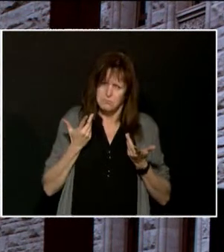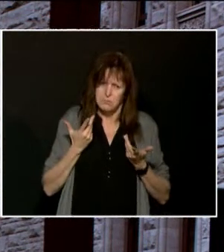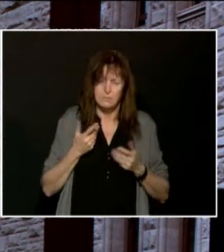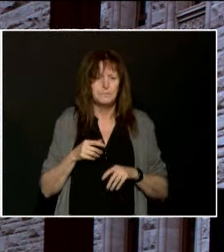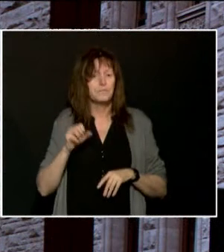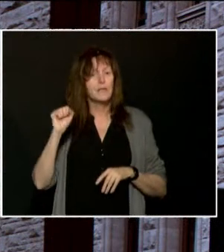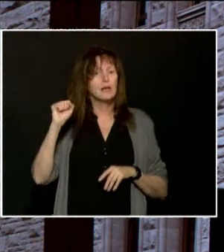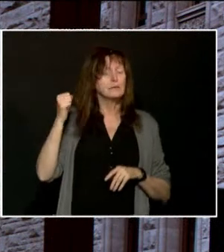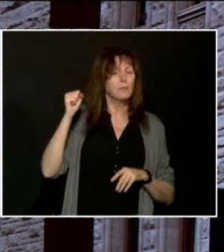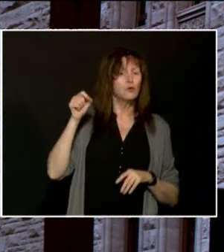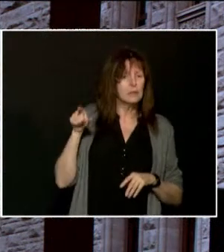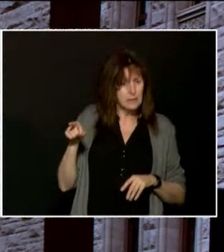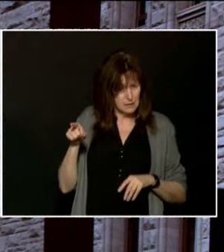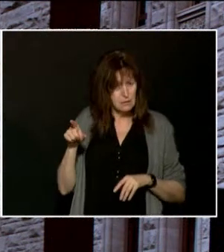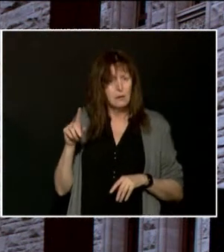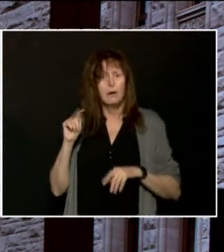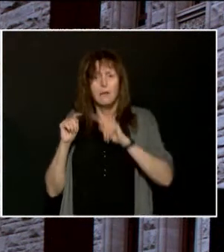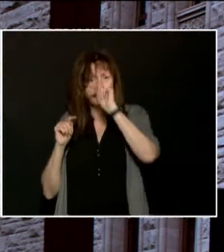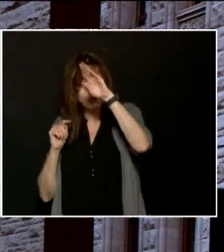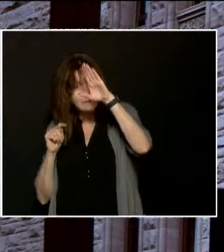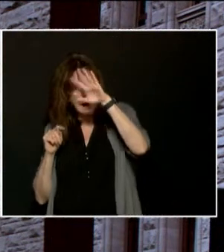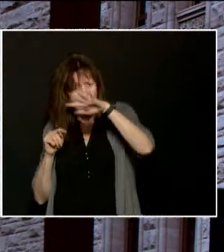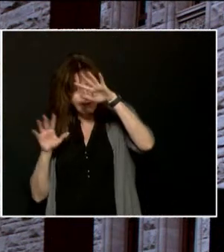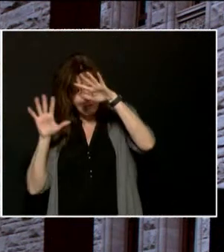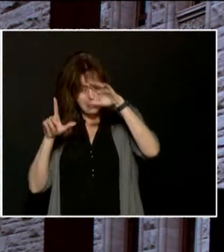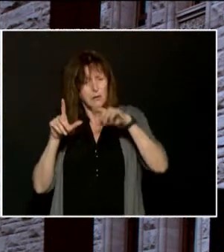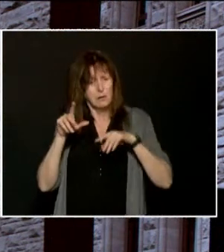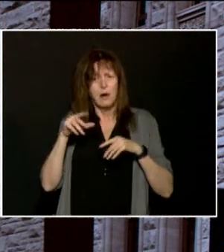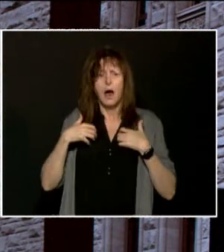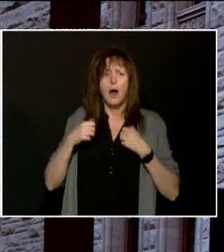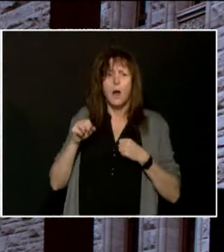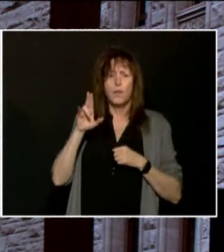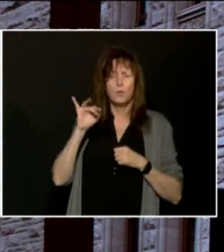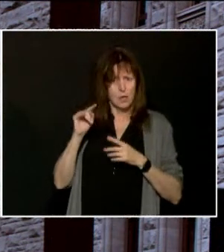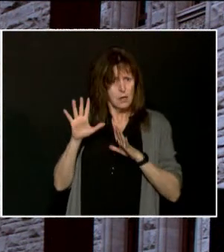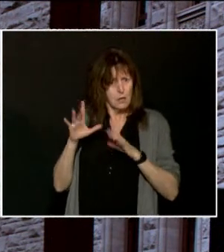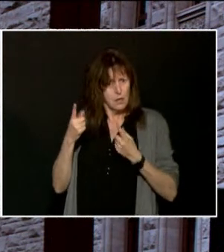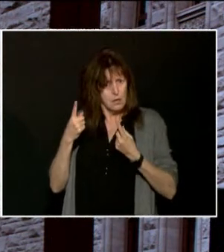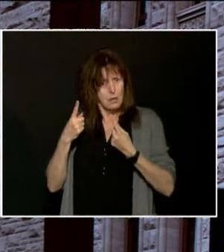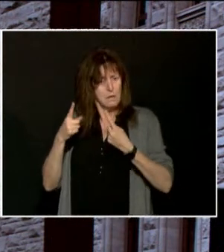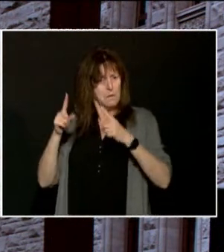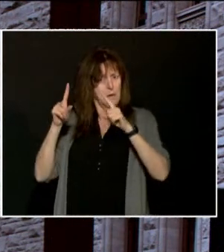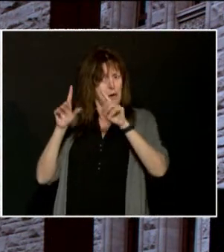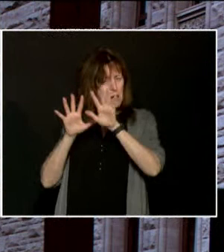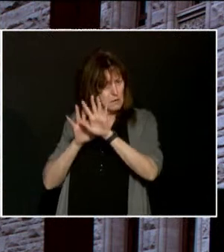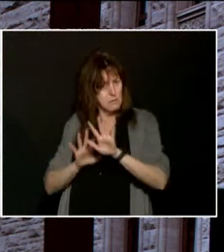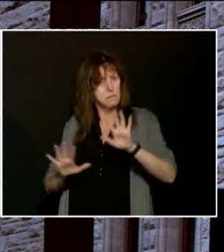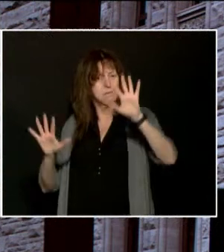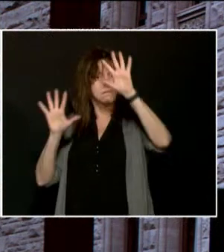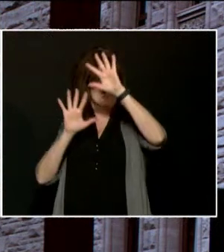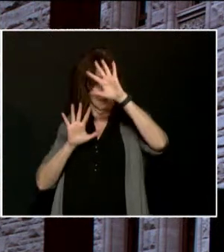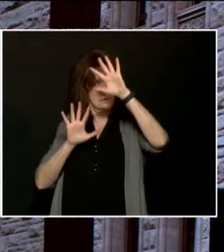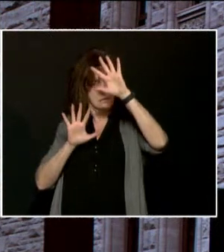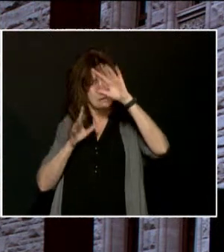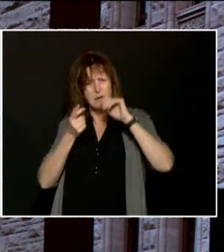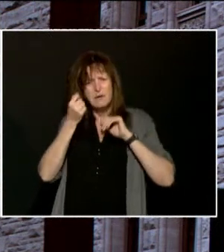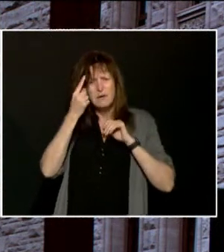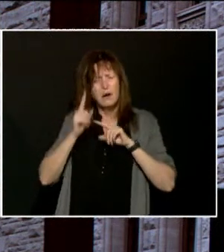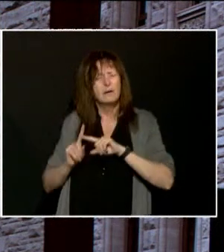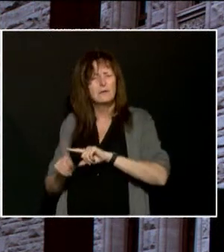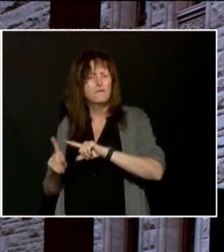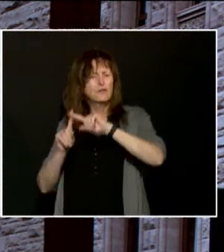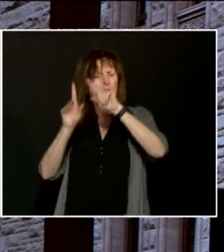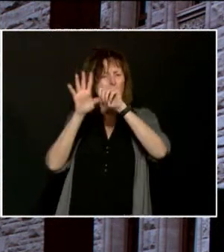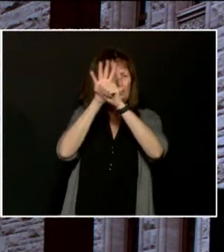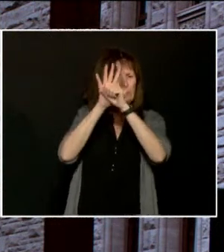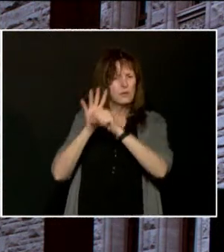Unit and the Thunder Bay District Health Unit have been able to achieve in their respective jurisdictions. Understand they're all slightly different, and there are different areas of